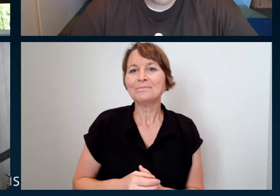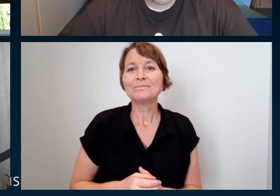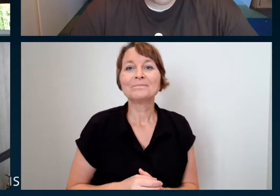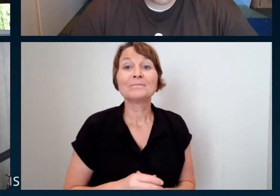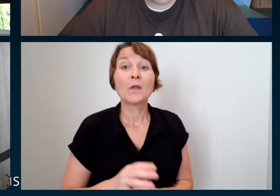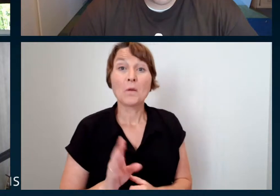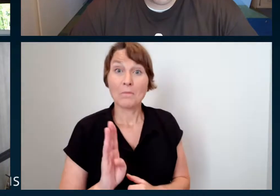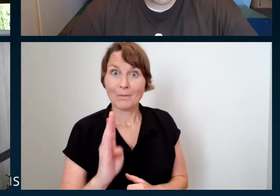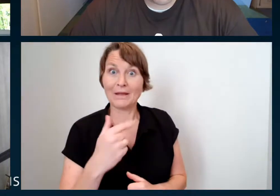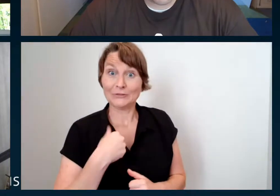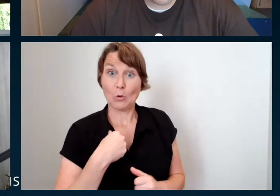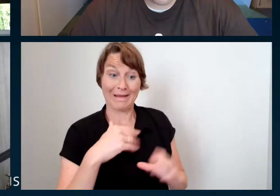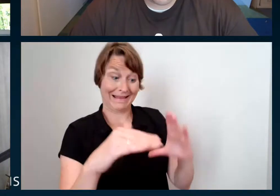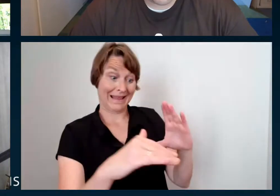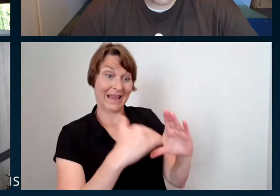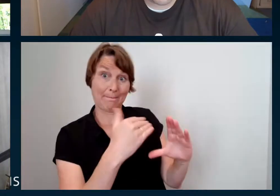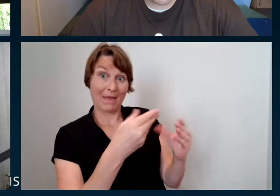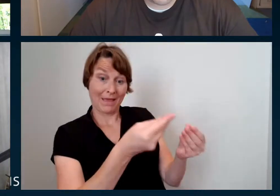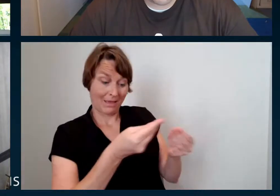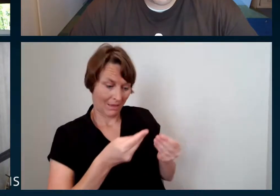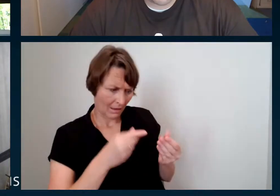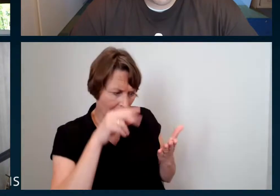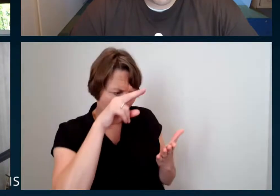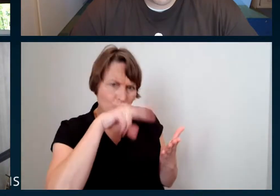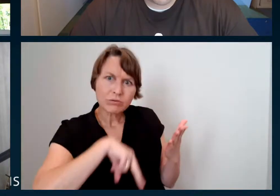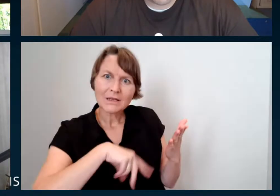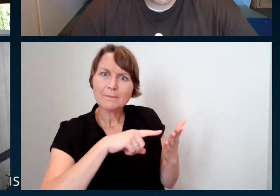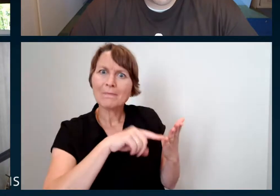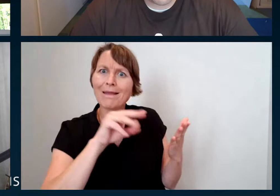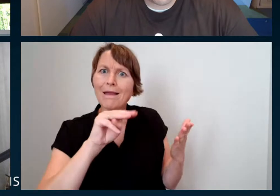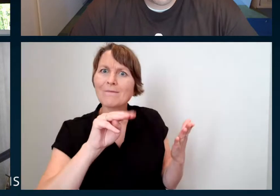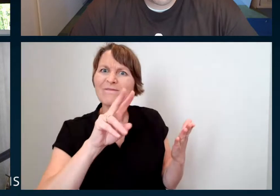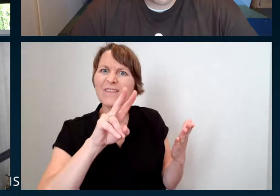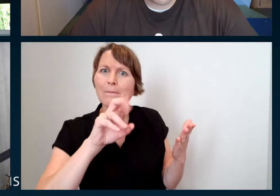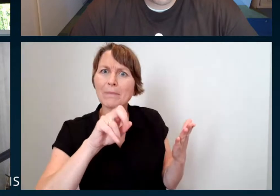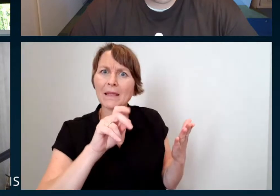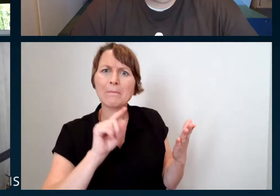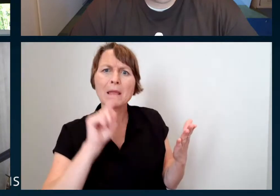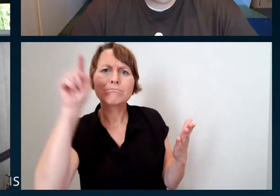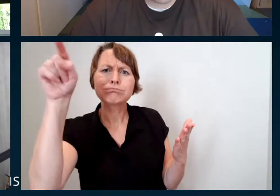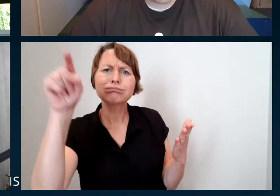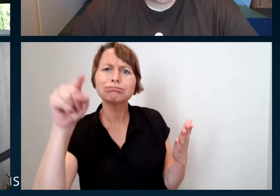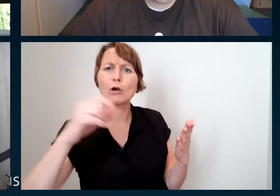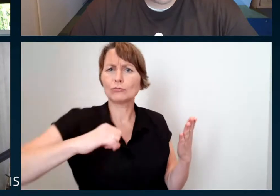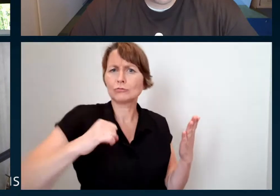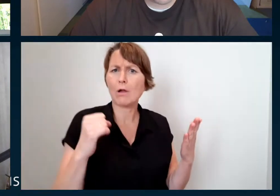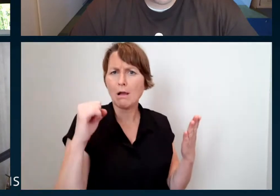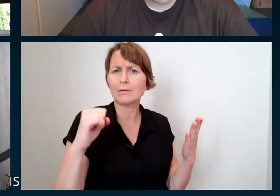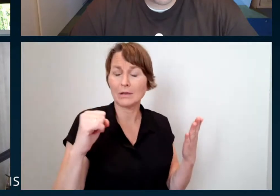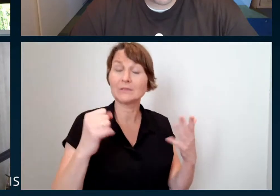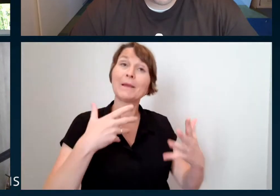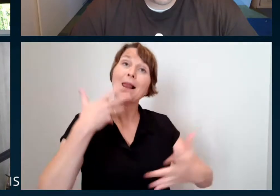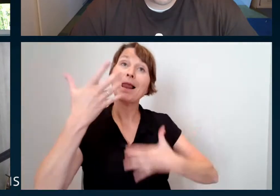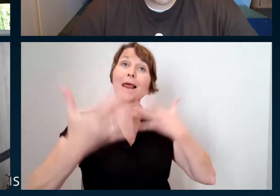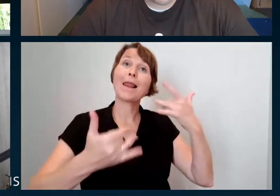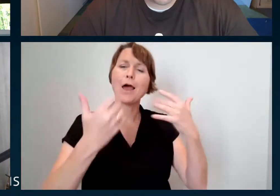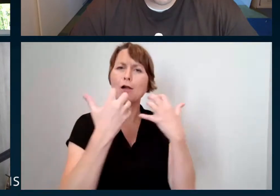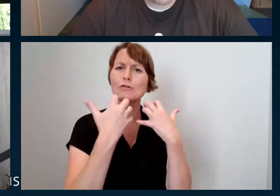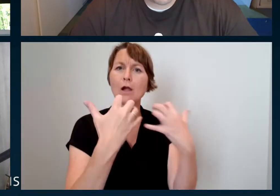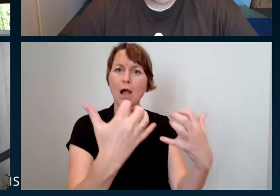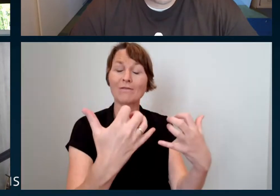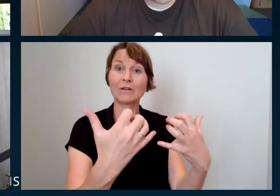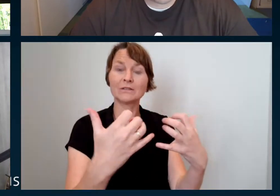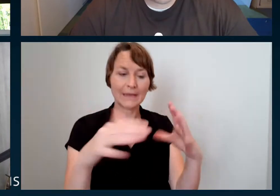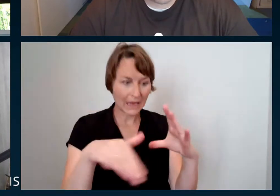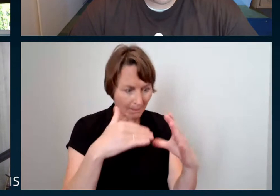email. I was in Scotland to speak at a conference, and then we went on a holiday there, and I got the email, and I think that was the last